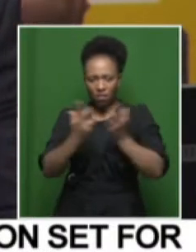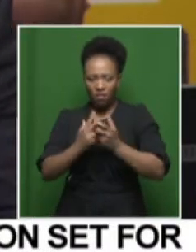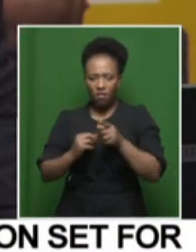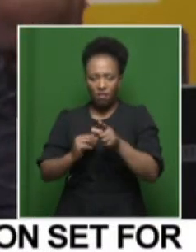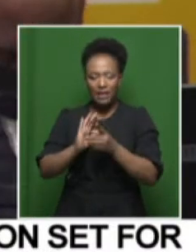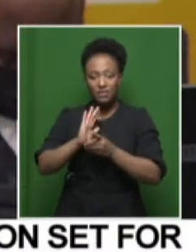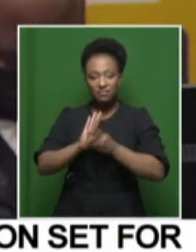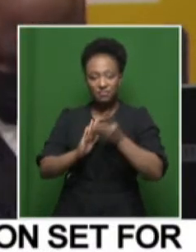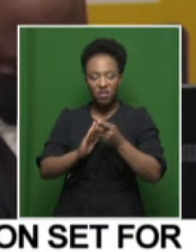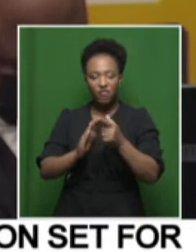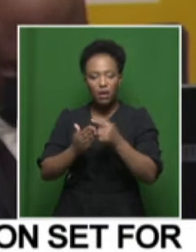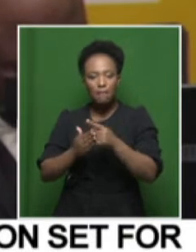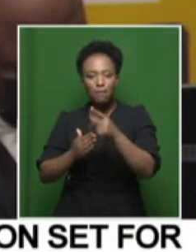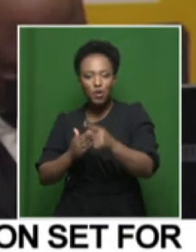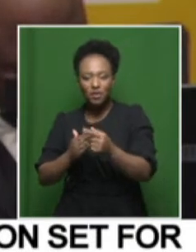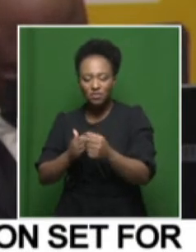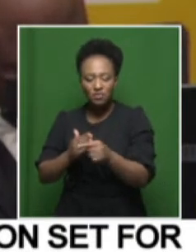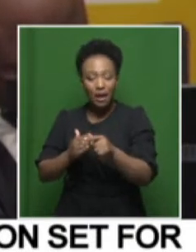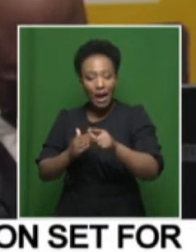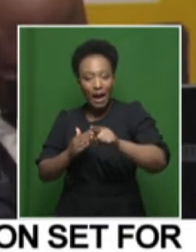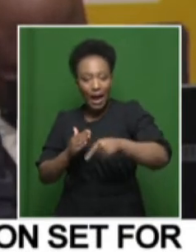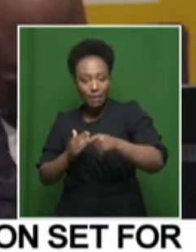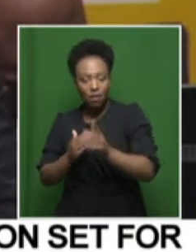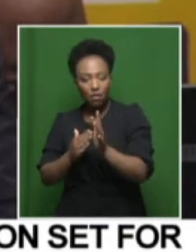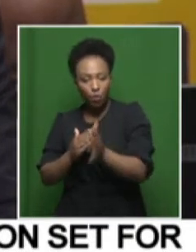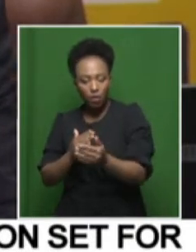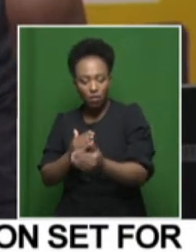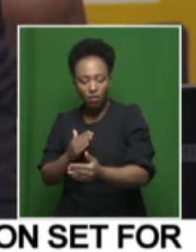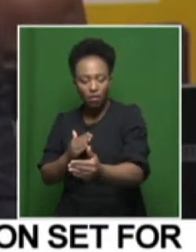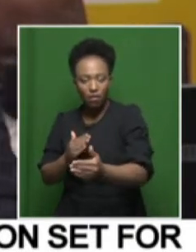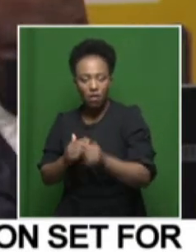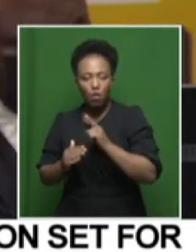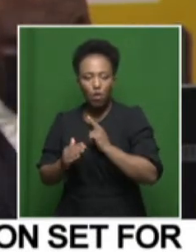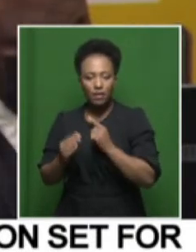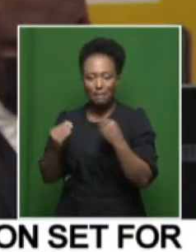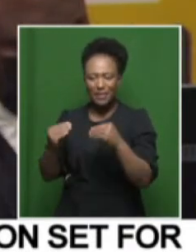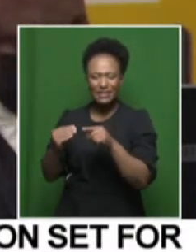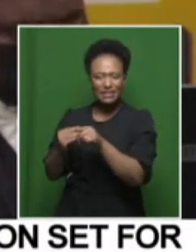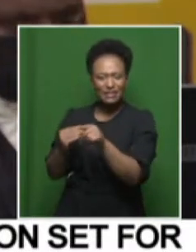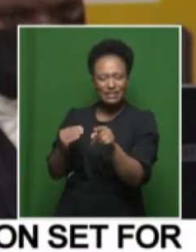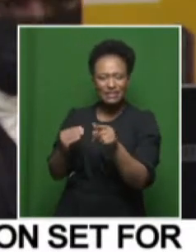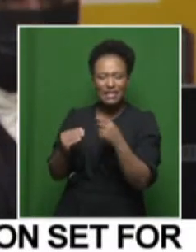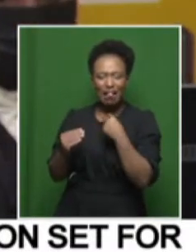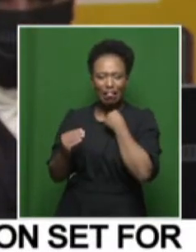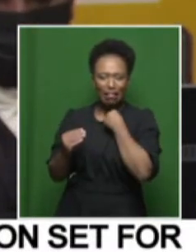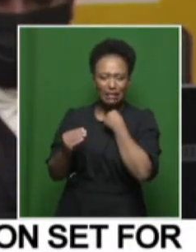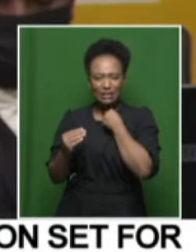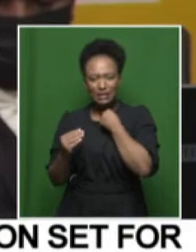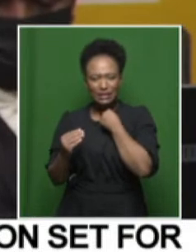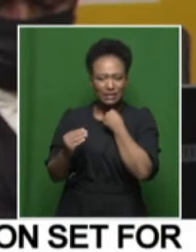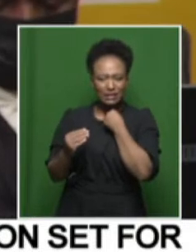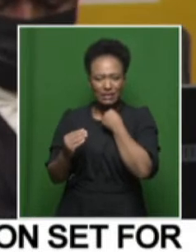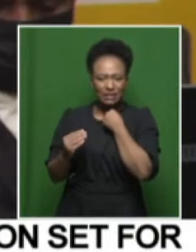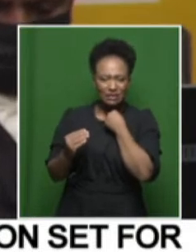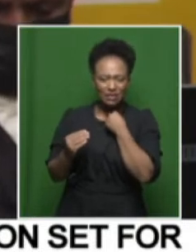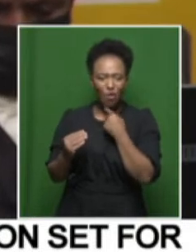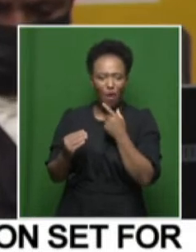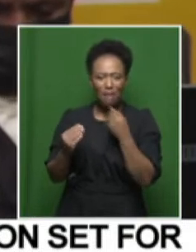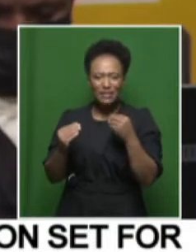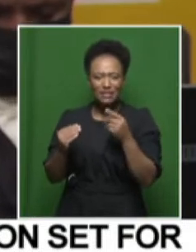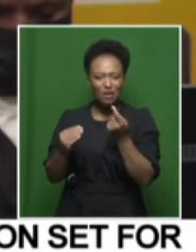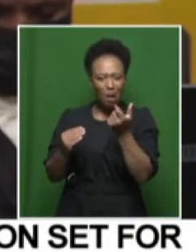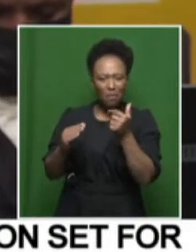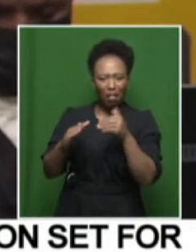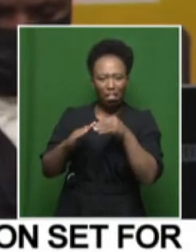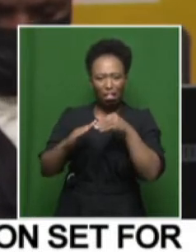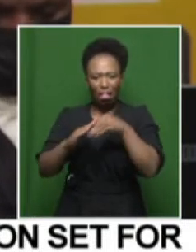development of the project pipeline. To support businesses in distress owing to COVID-19 pandemic,